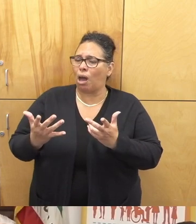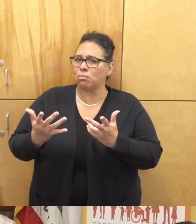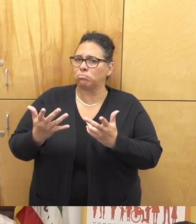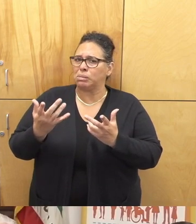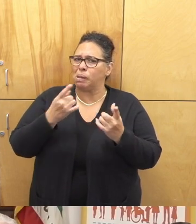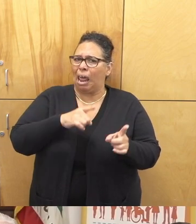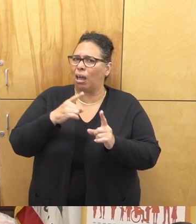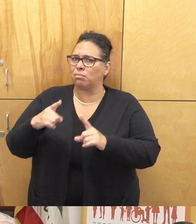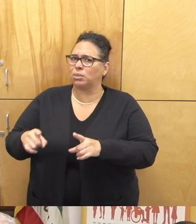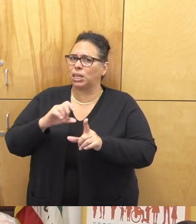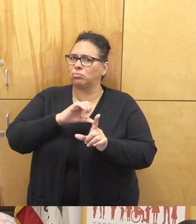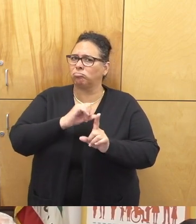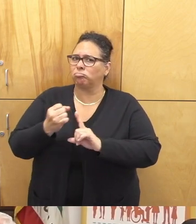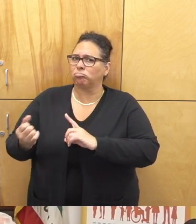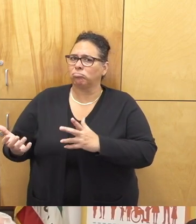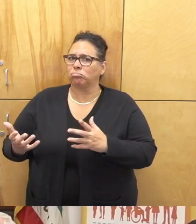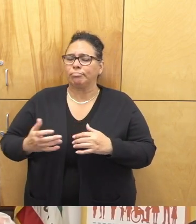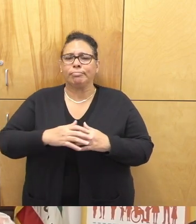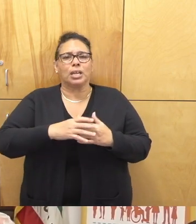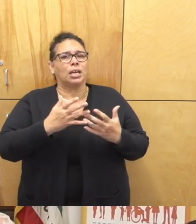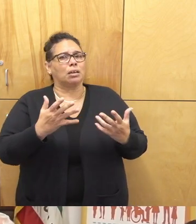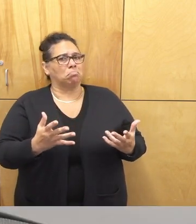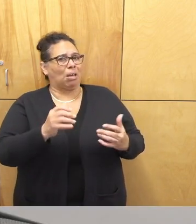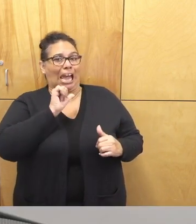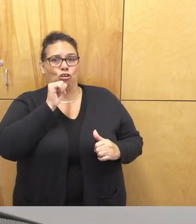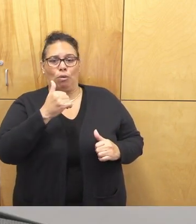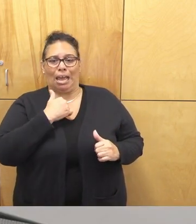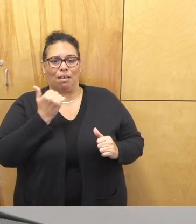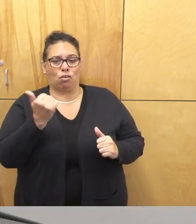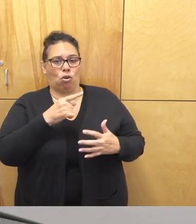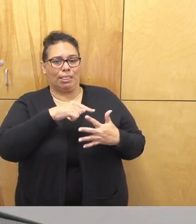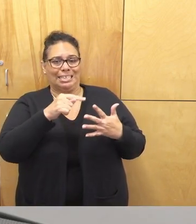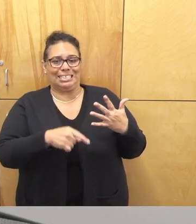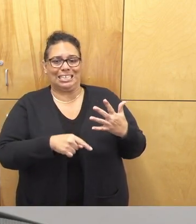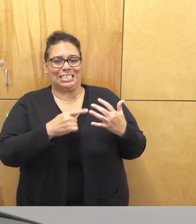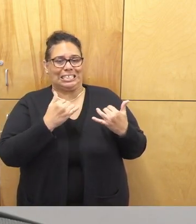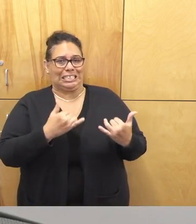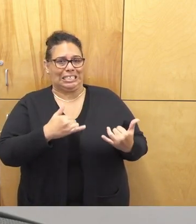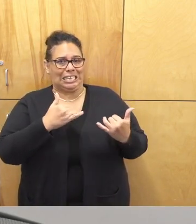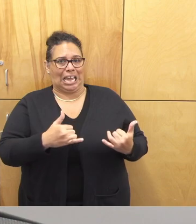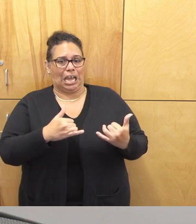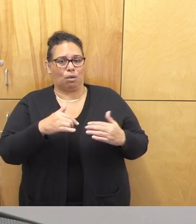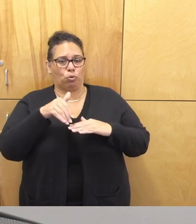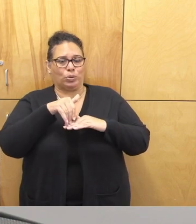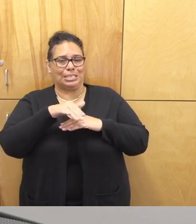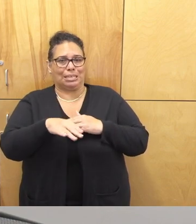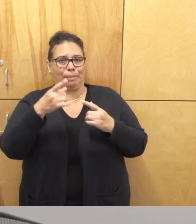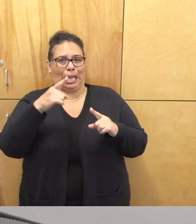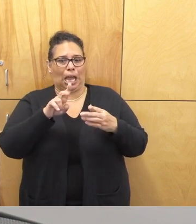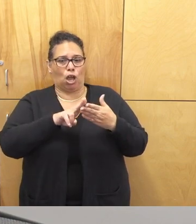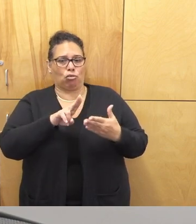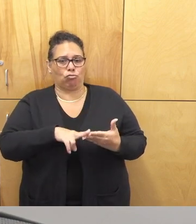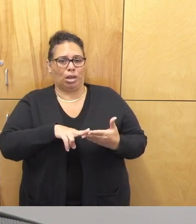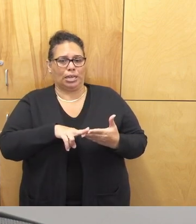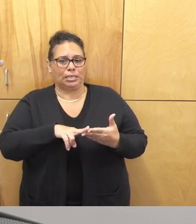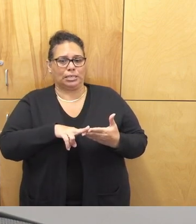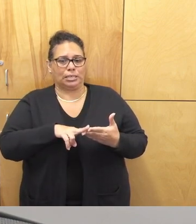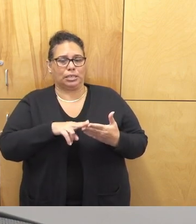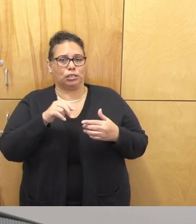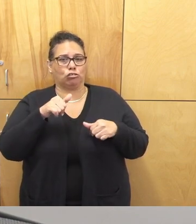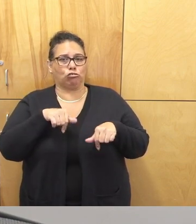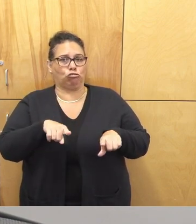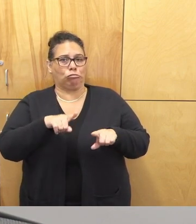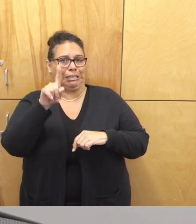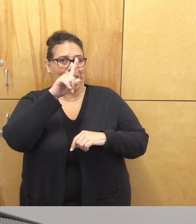scenarios, Dr. Sosa Valderrama? So I don't have all the details now, but we do submit contracts throughout the